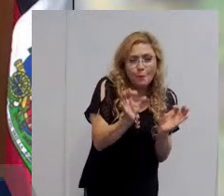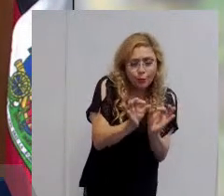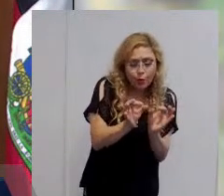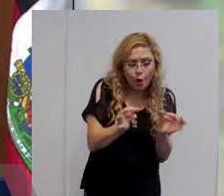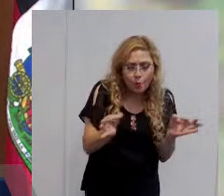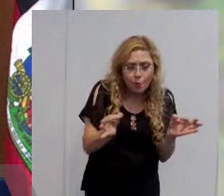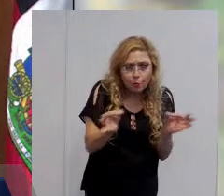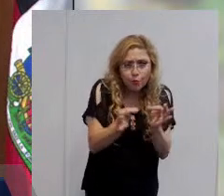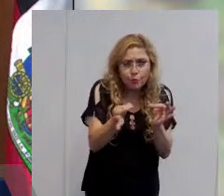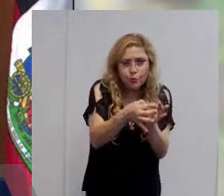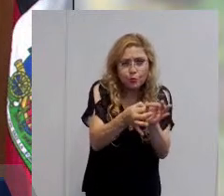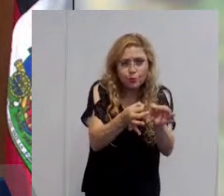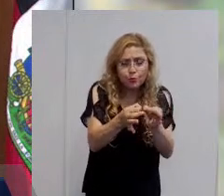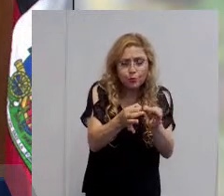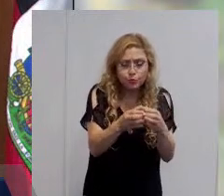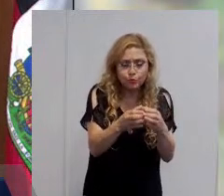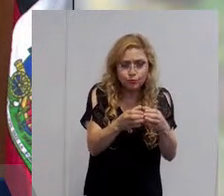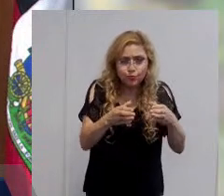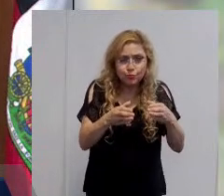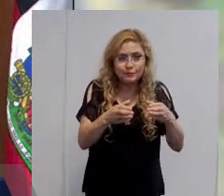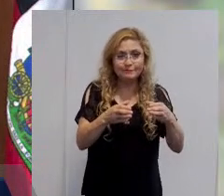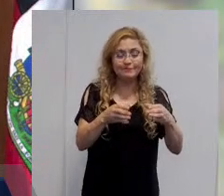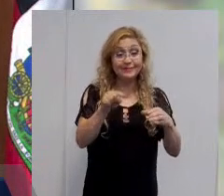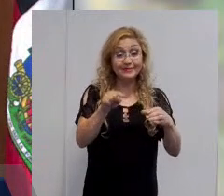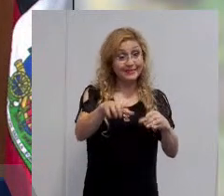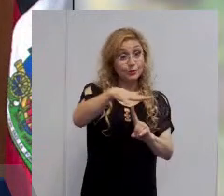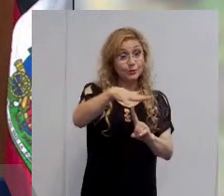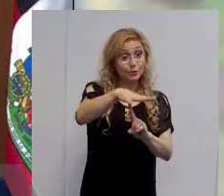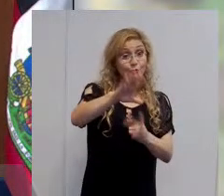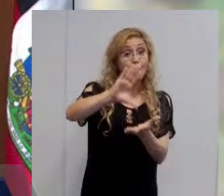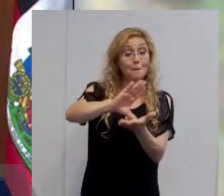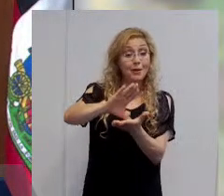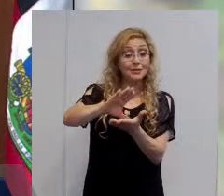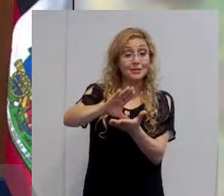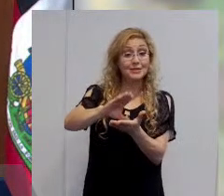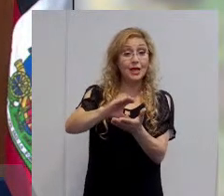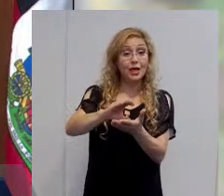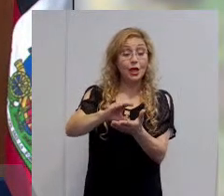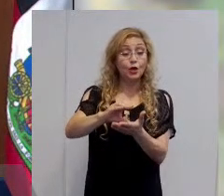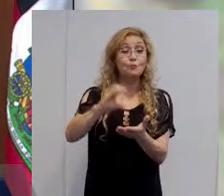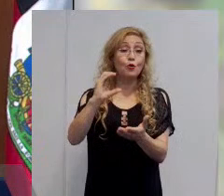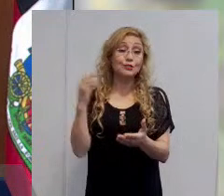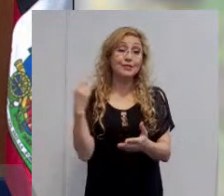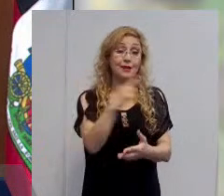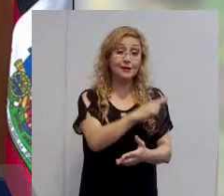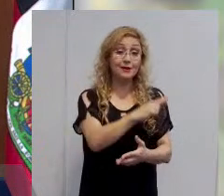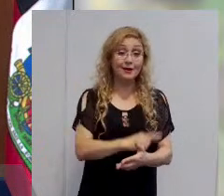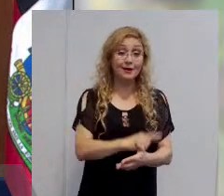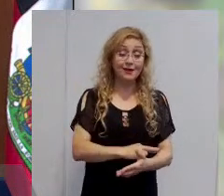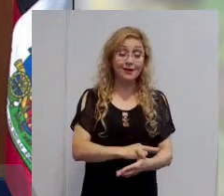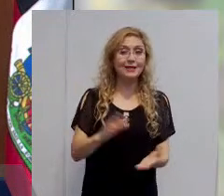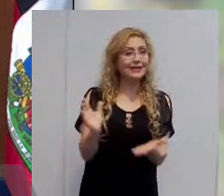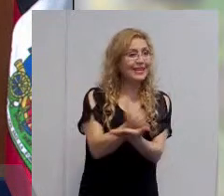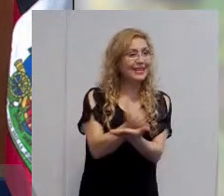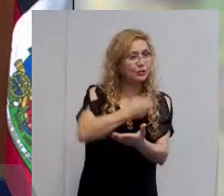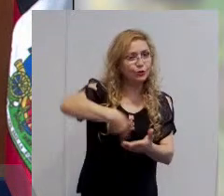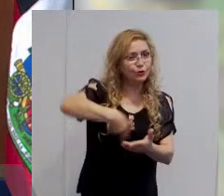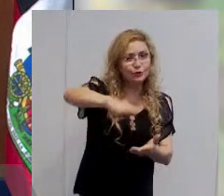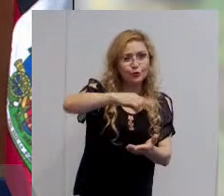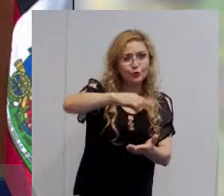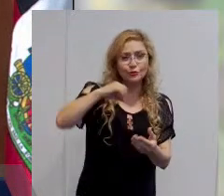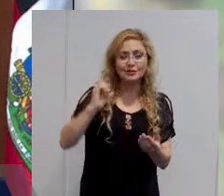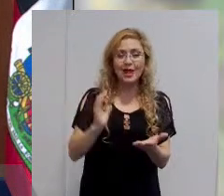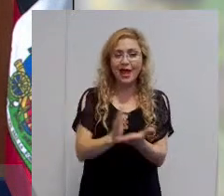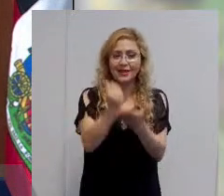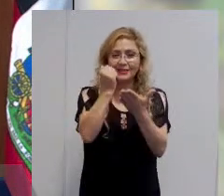are more competitive when we join forces with a variety of different smaller countries. Now, that's the case of Costa Rica. Our